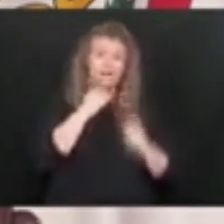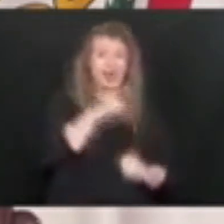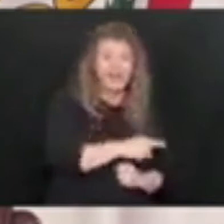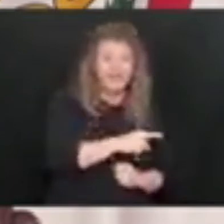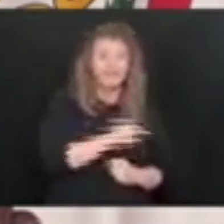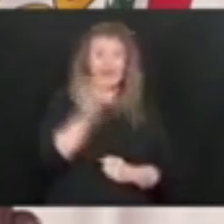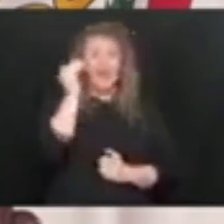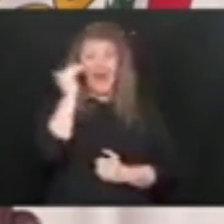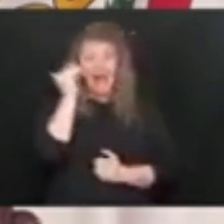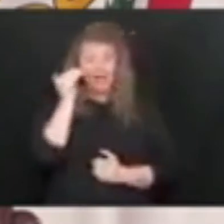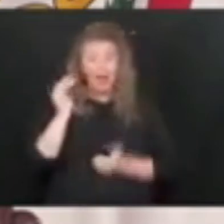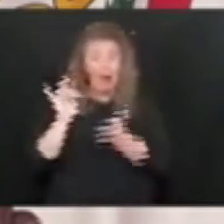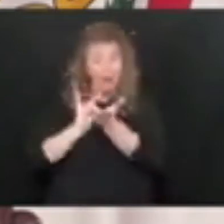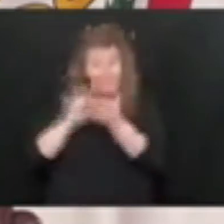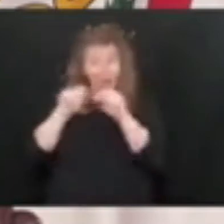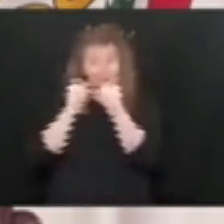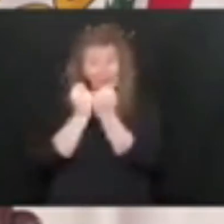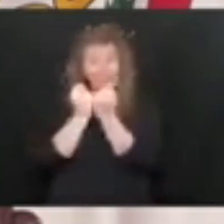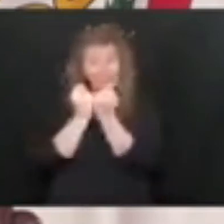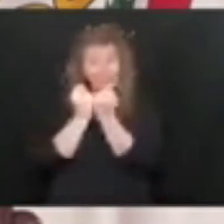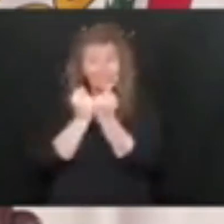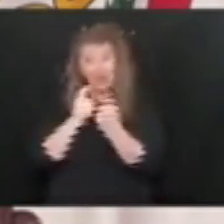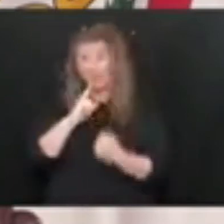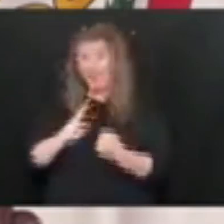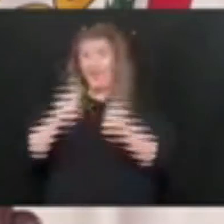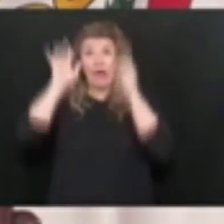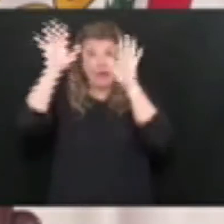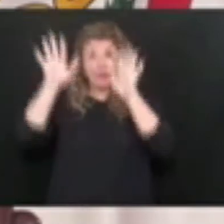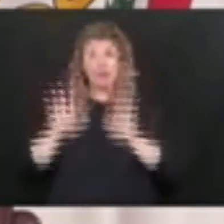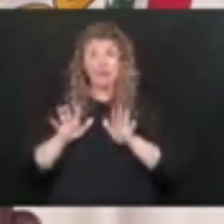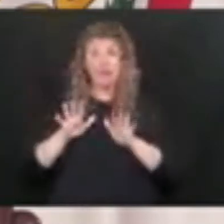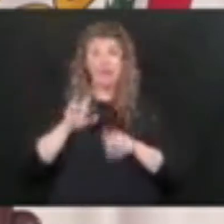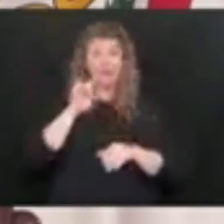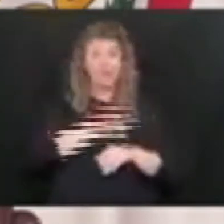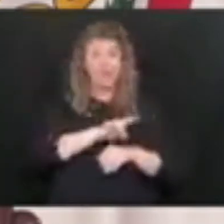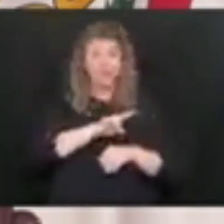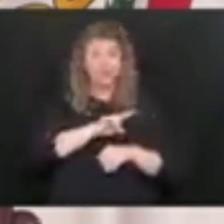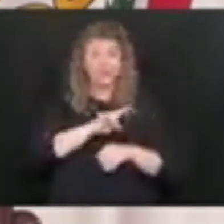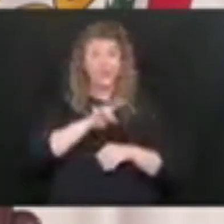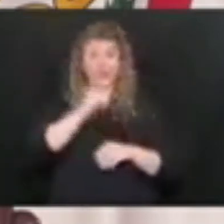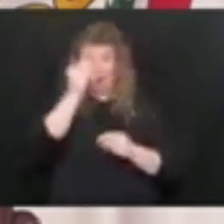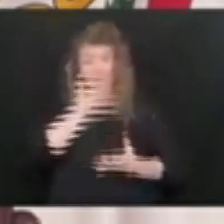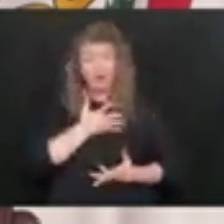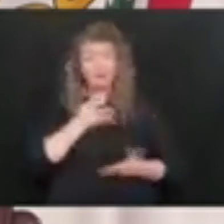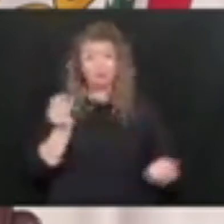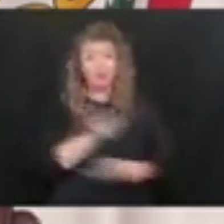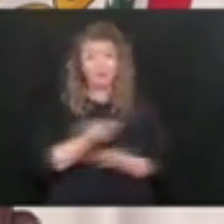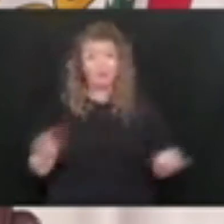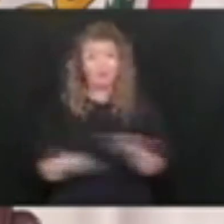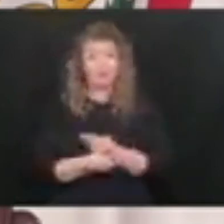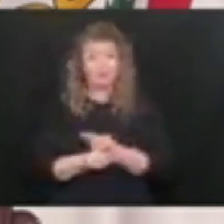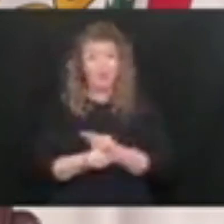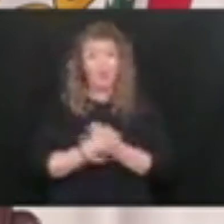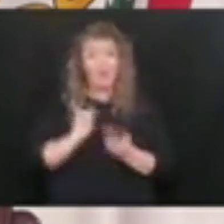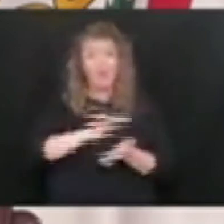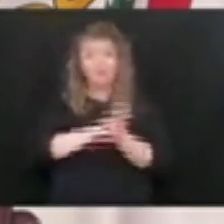by our medical team what incredible transmitters they are of this, and I know how dangerous